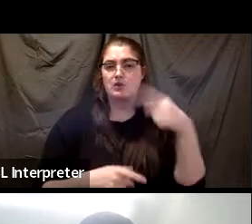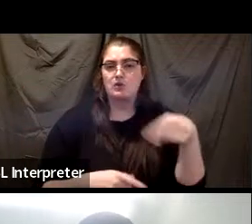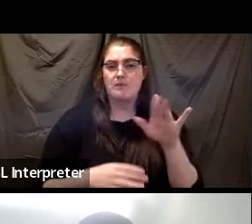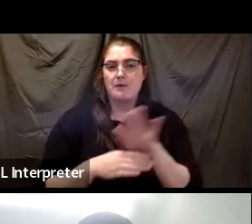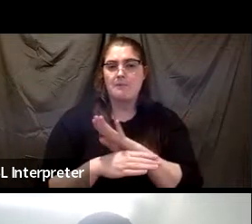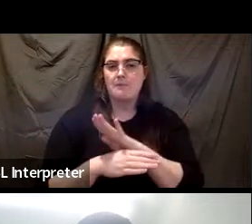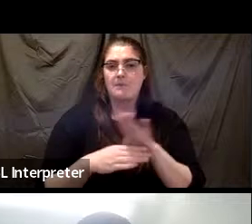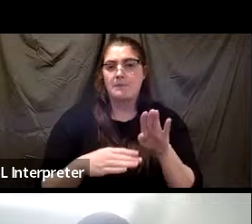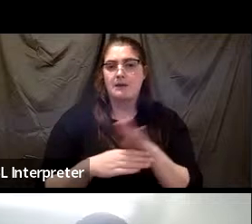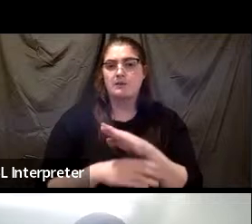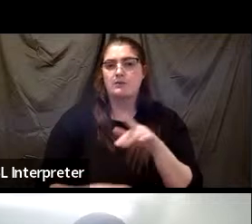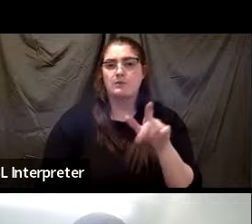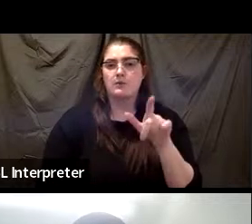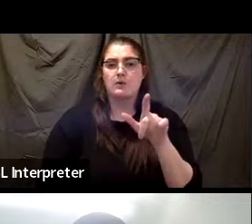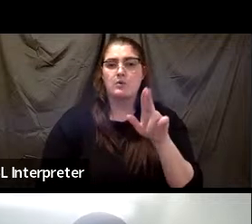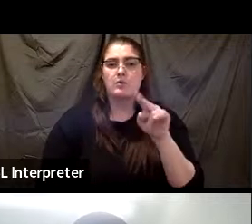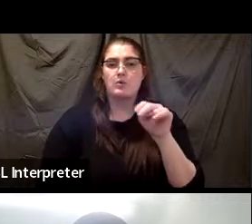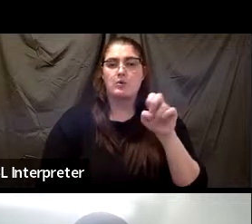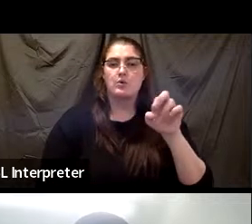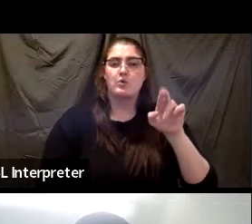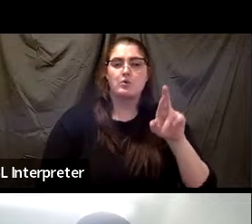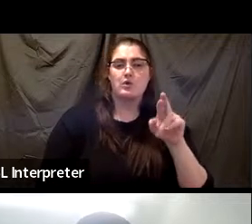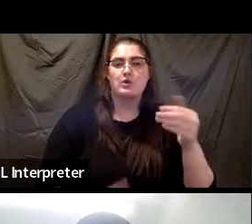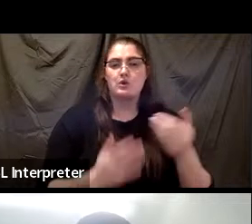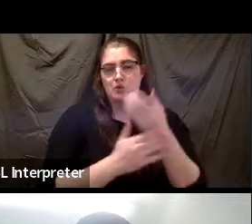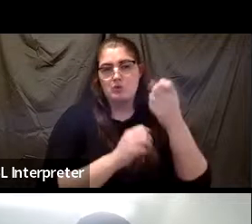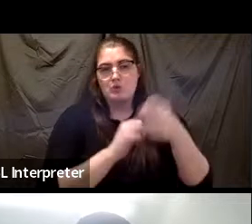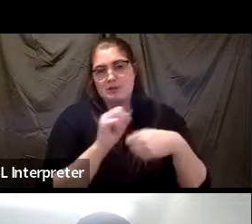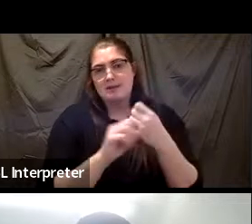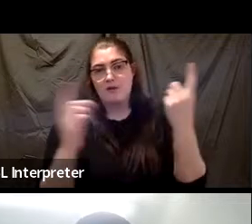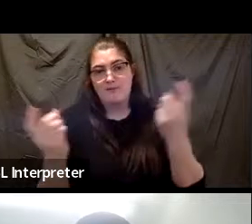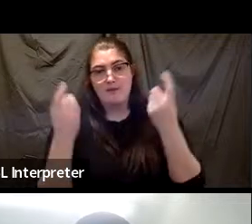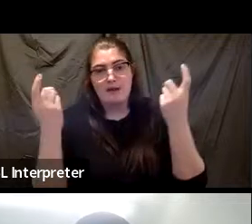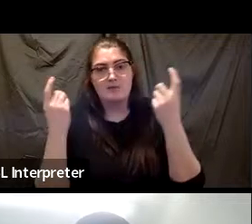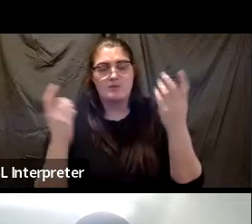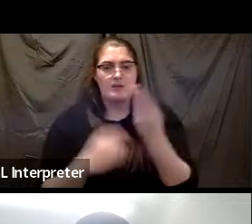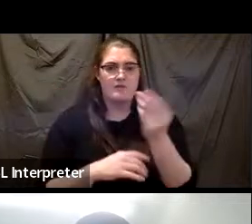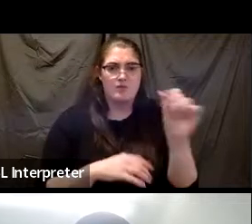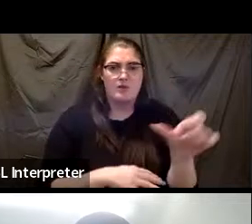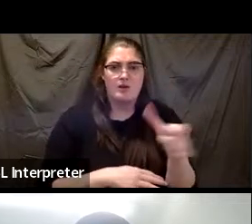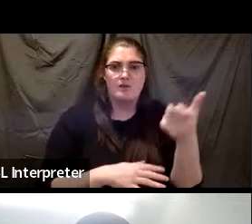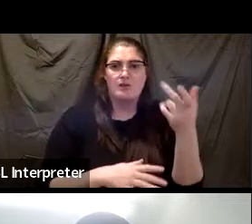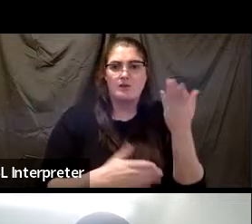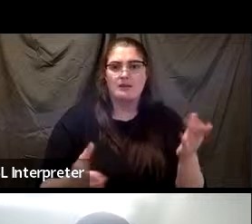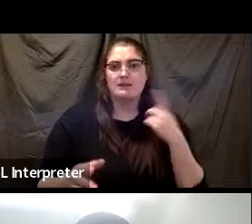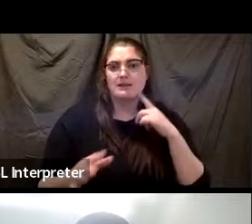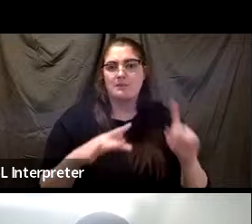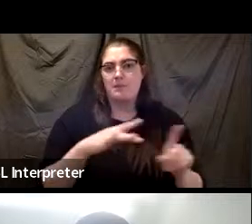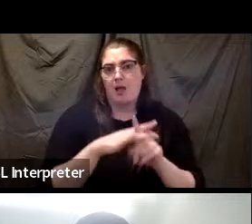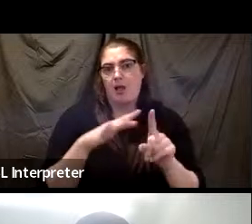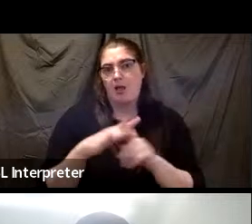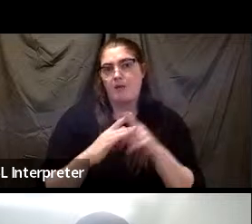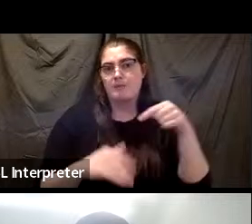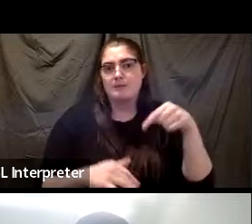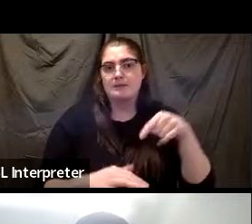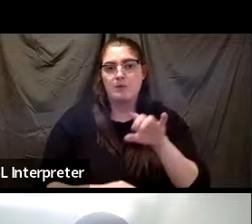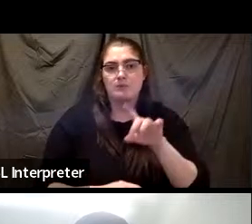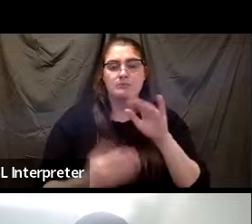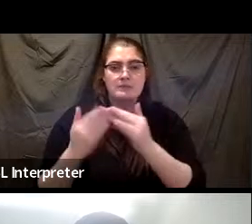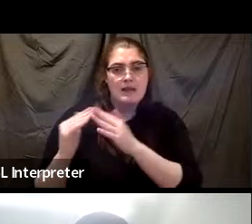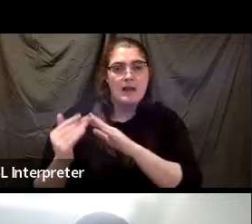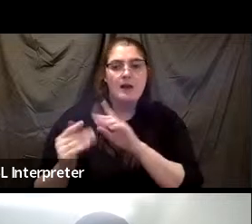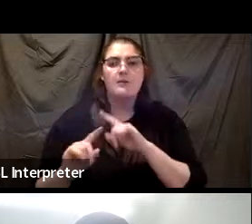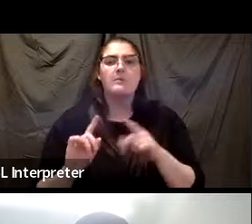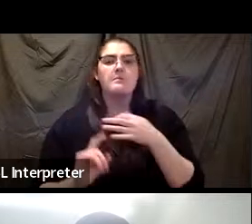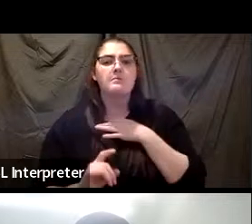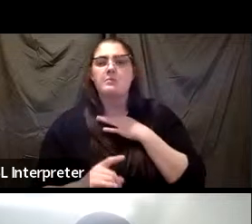with the Lunar New Year Festival and a couple other things that have been popping off downtown. Just wondering if anything is approaching